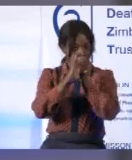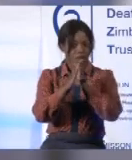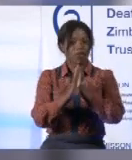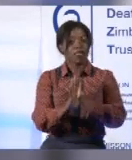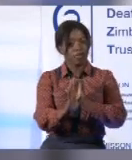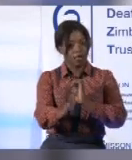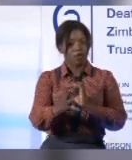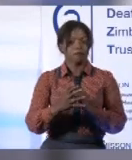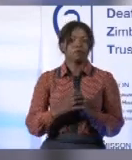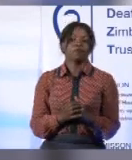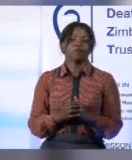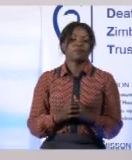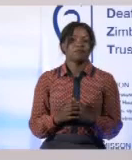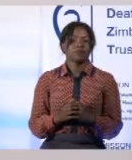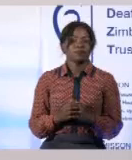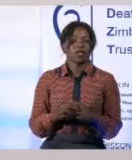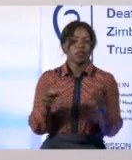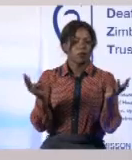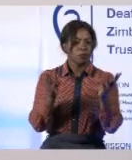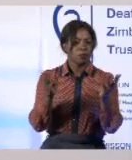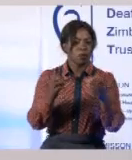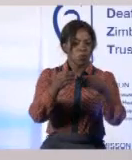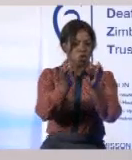Really? Mm. And there are people in a group,